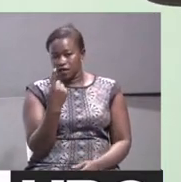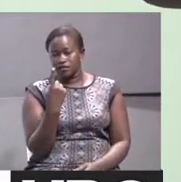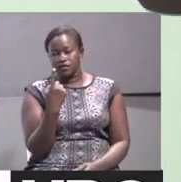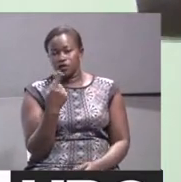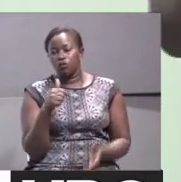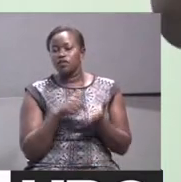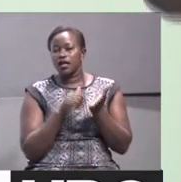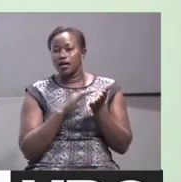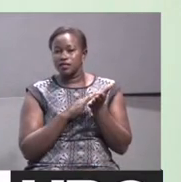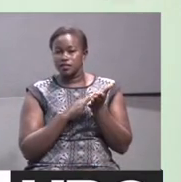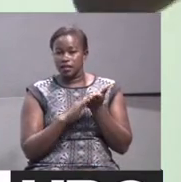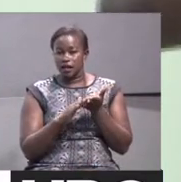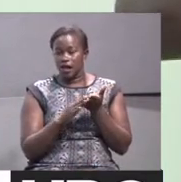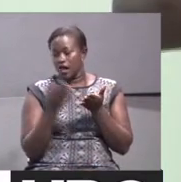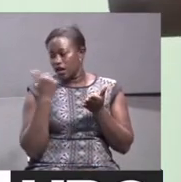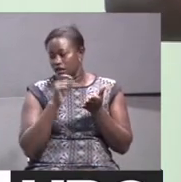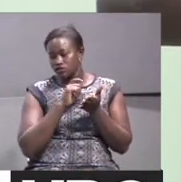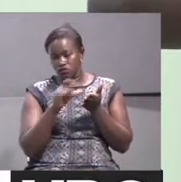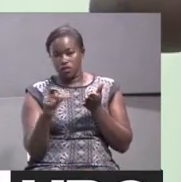Thursday, last week.